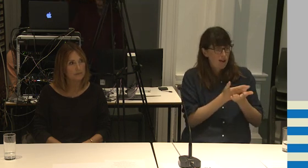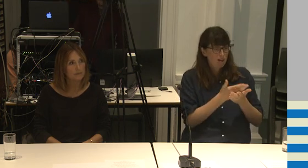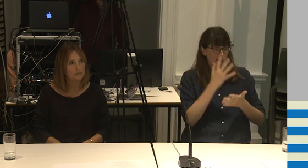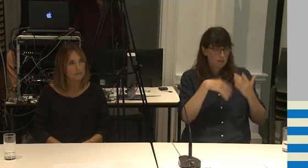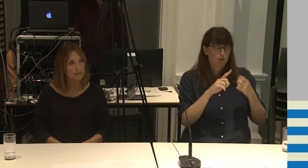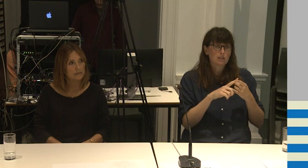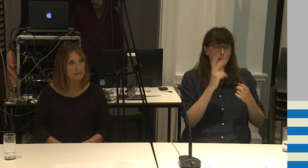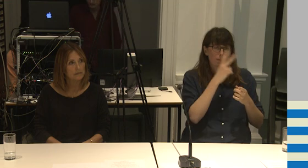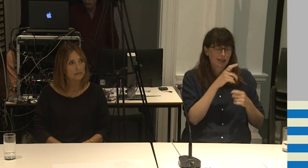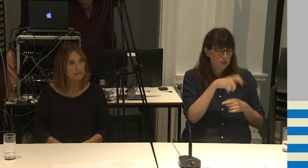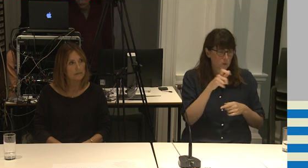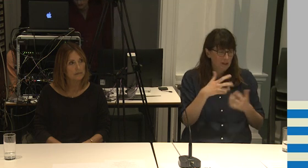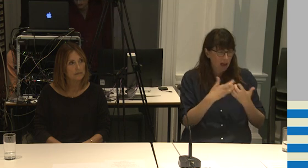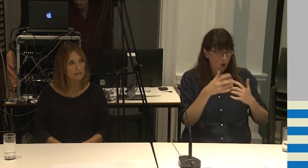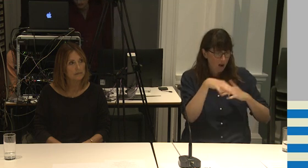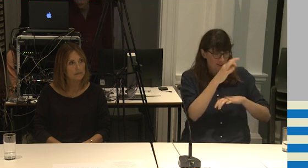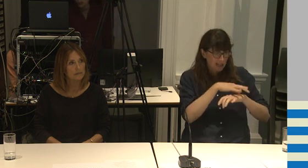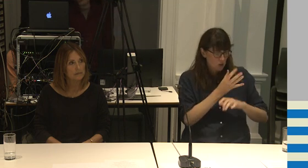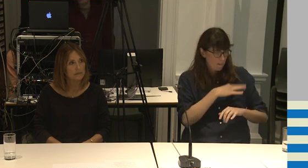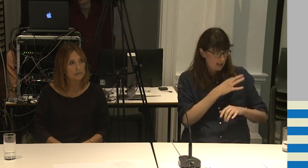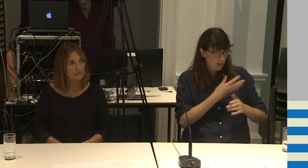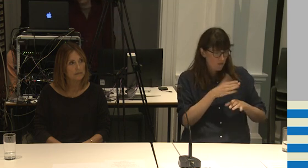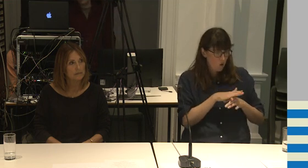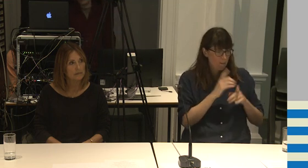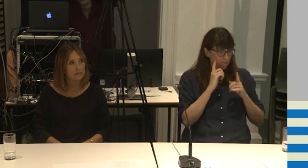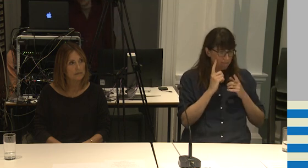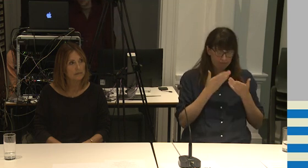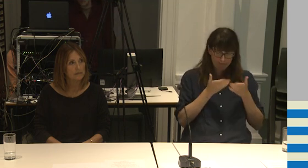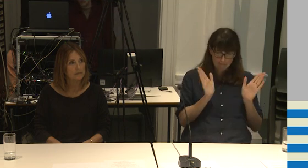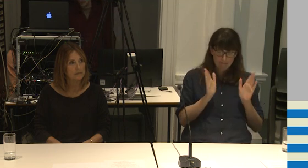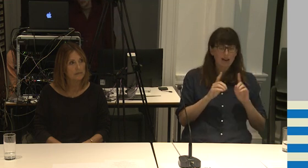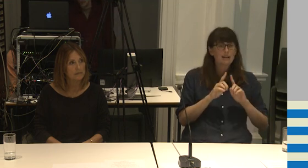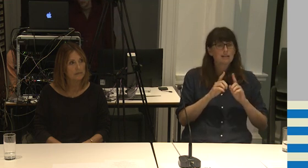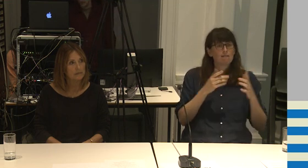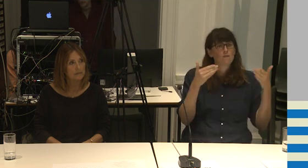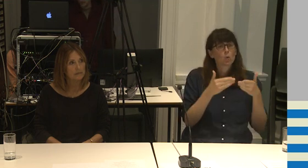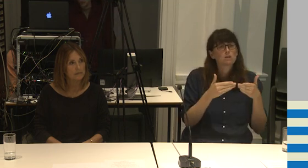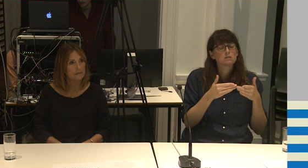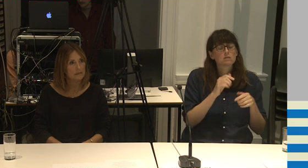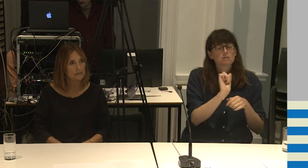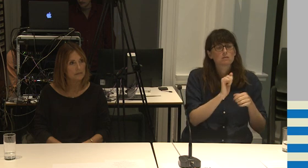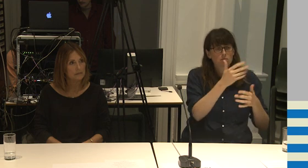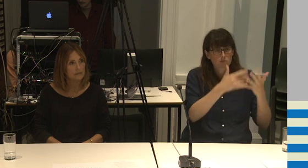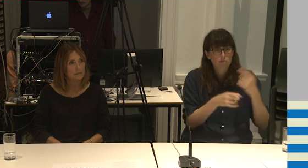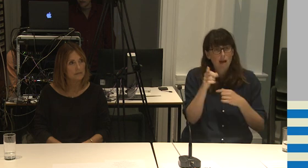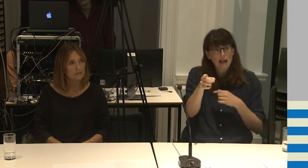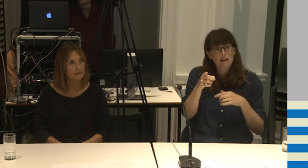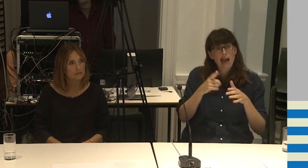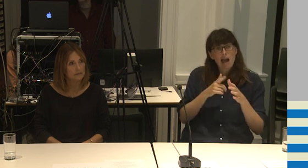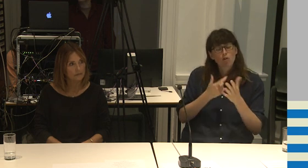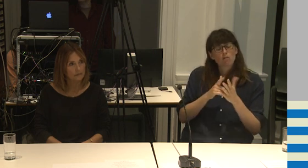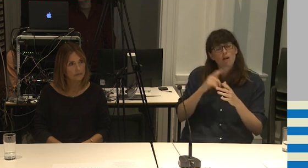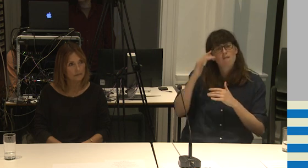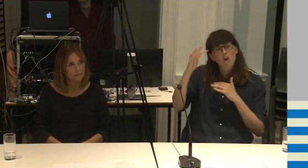student and discuss how architecture can benefit from decentering visual. And Aaron will talk about the philosophy of